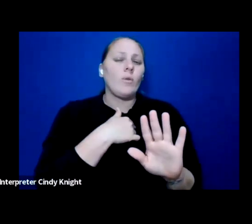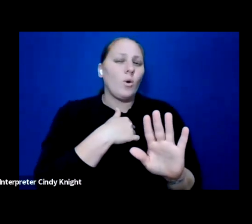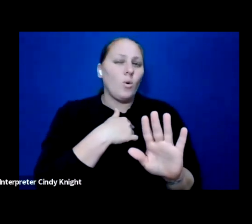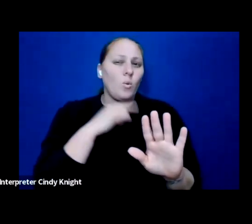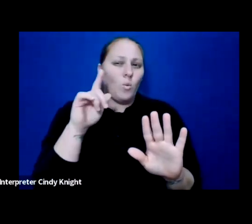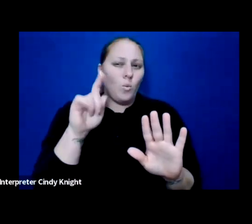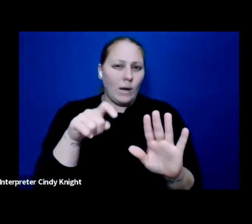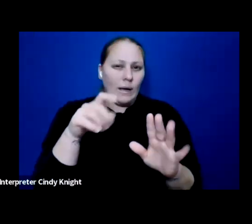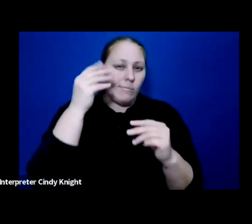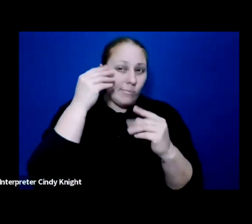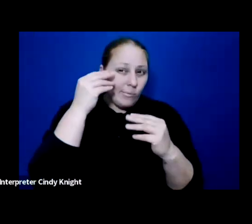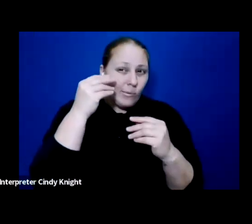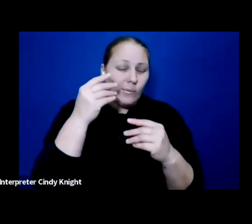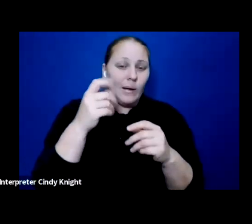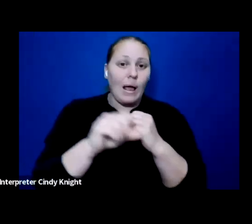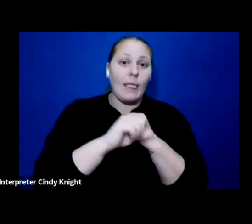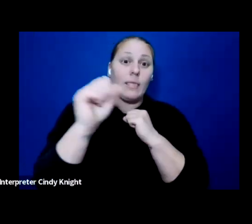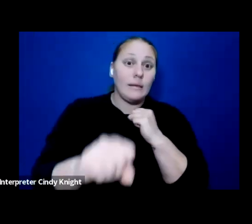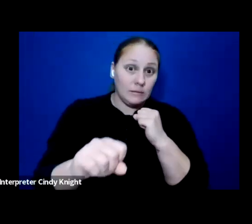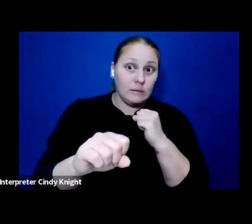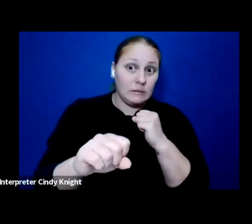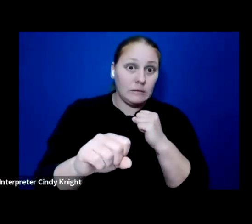about the extended package, right?